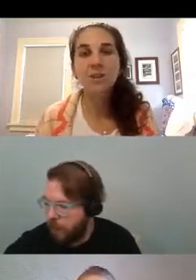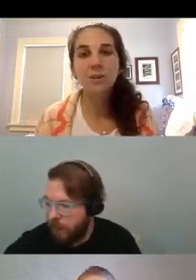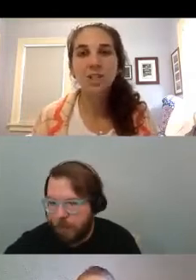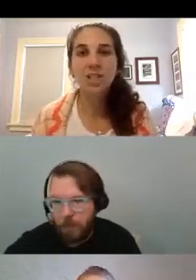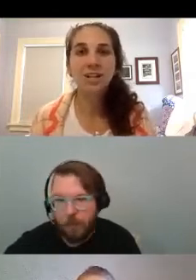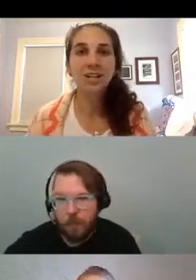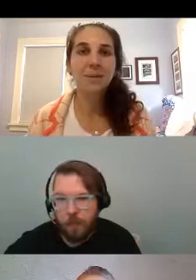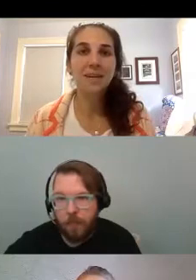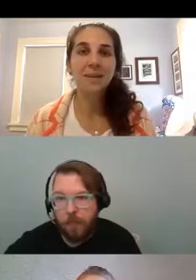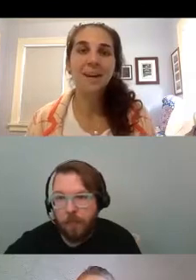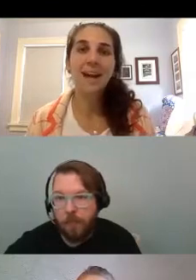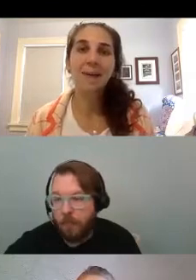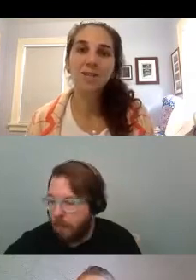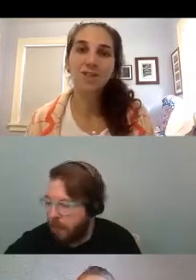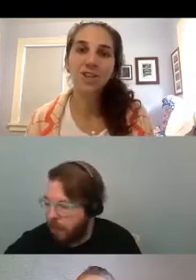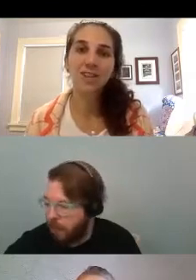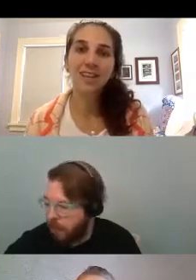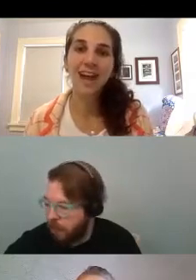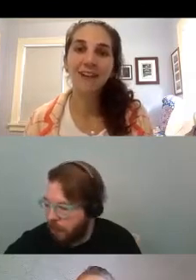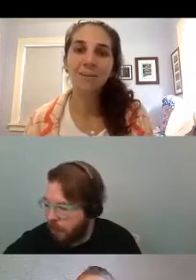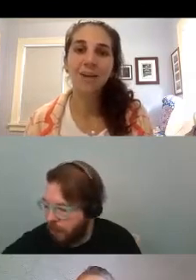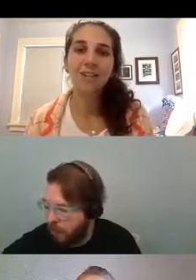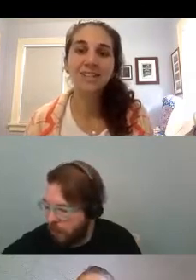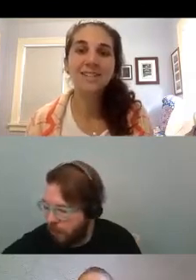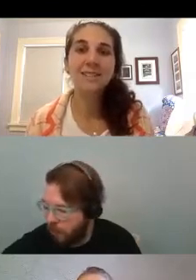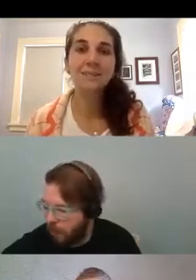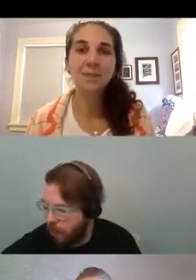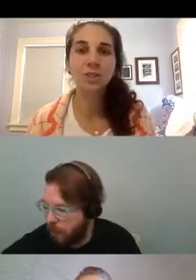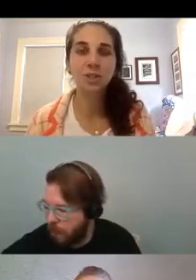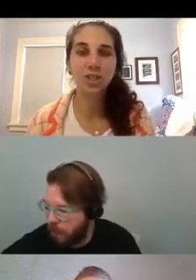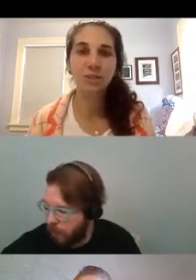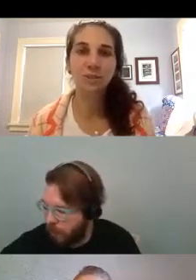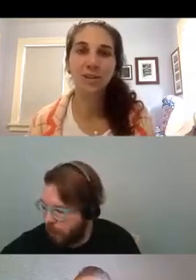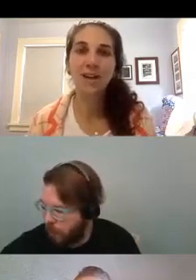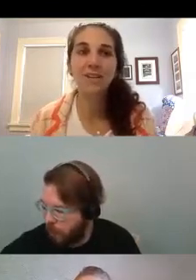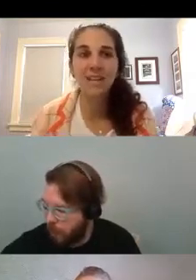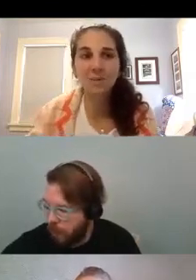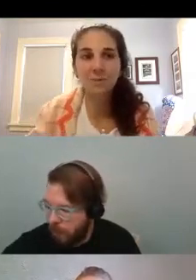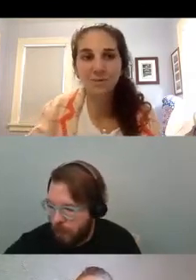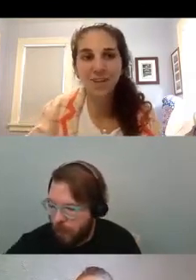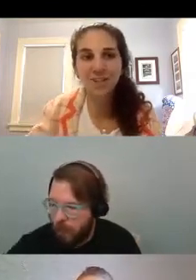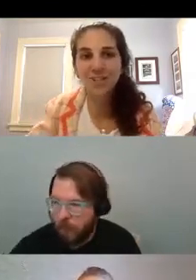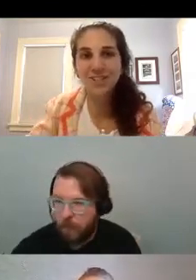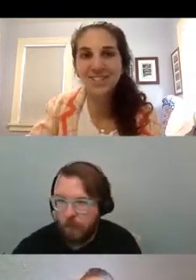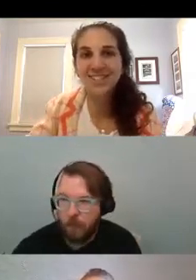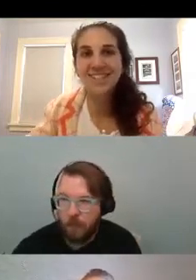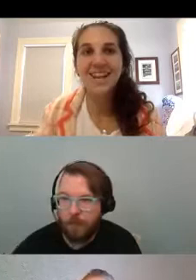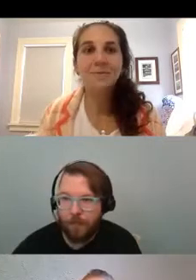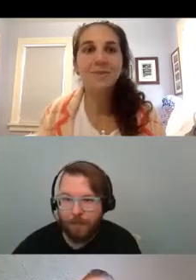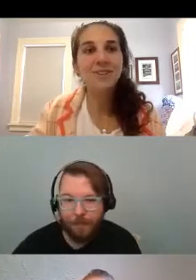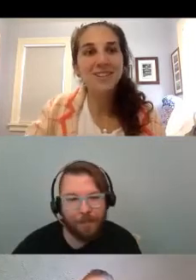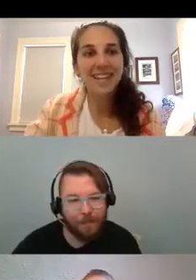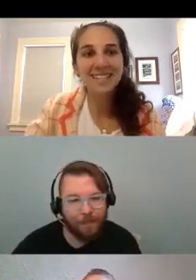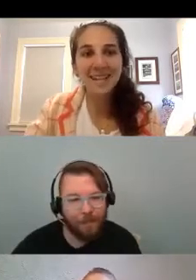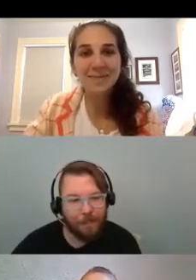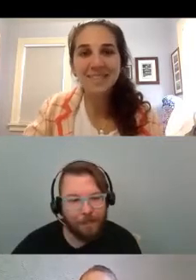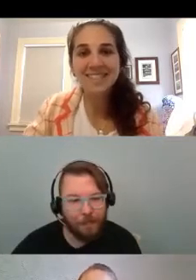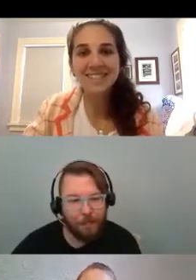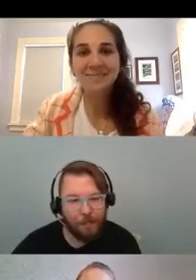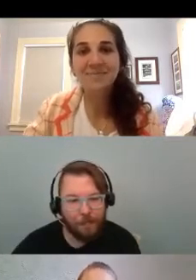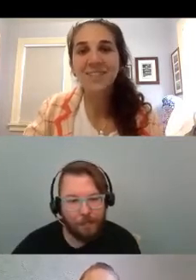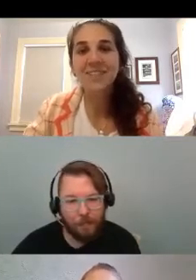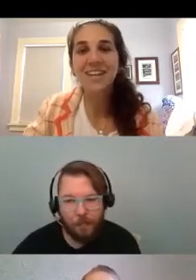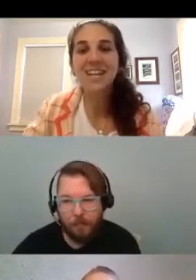So I'm going to share a little bit about how we structured that hiring process to build a learning community of engagement professionals. You can go to the next slide,